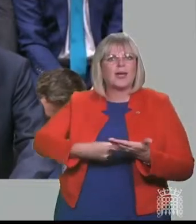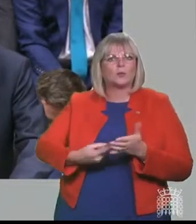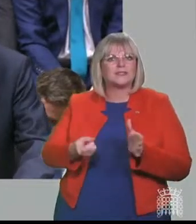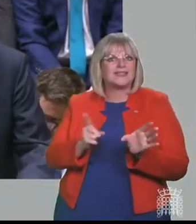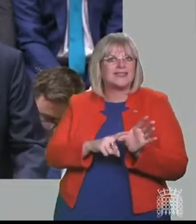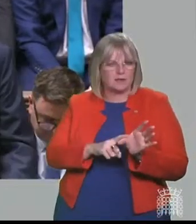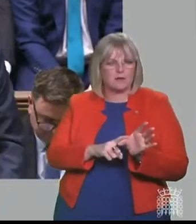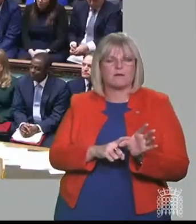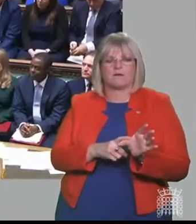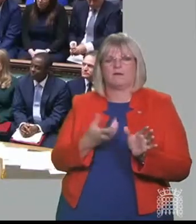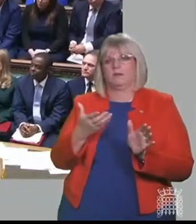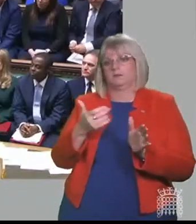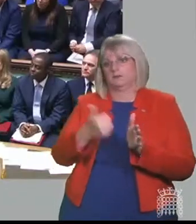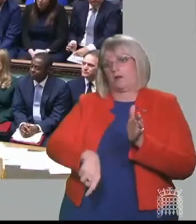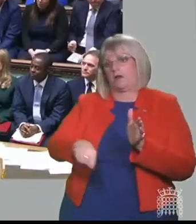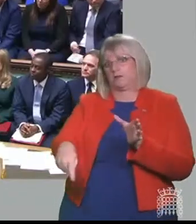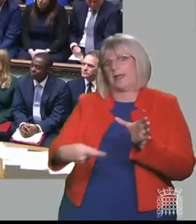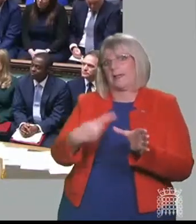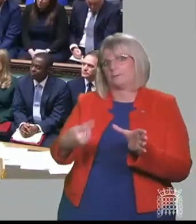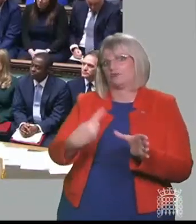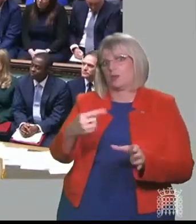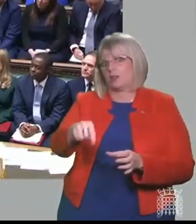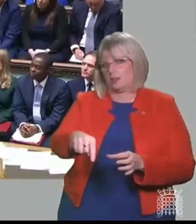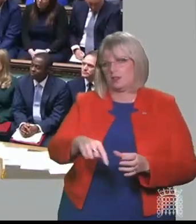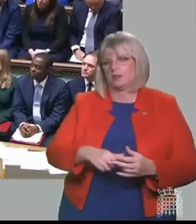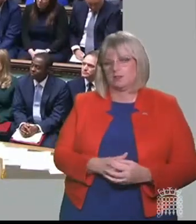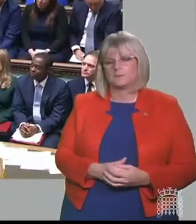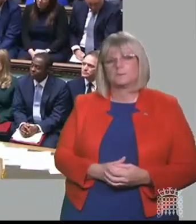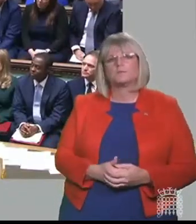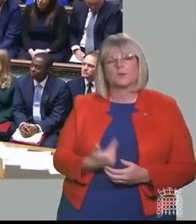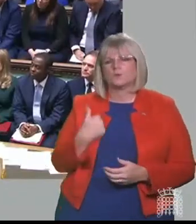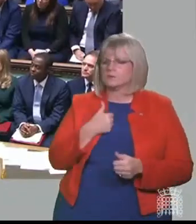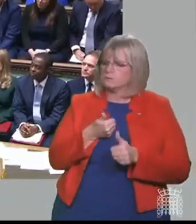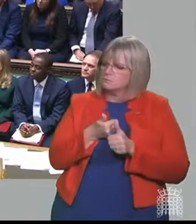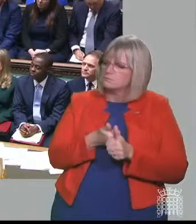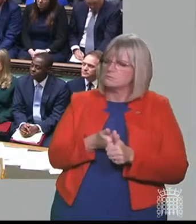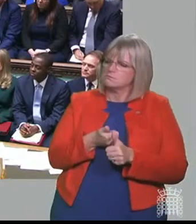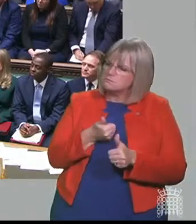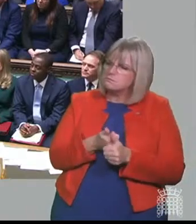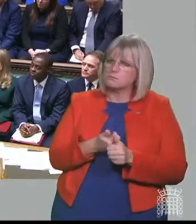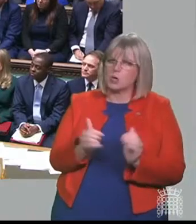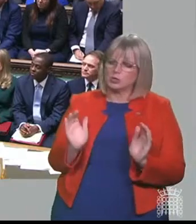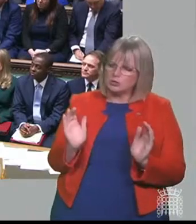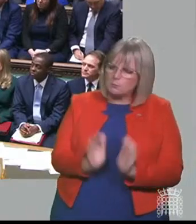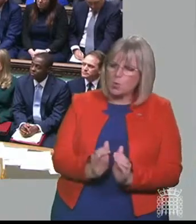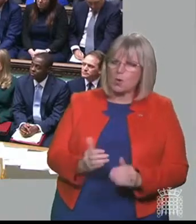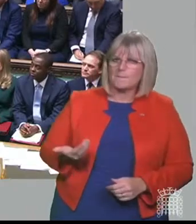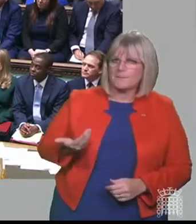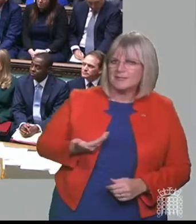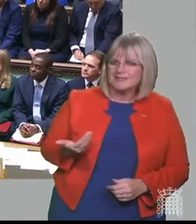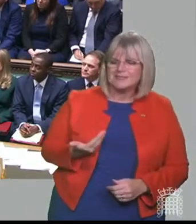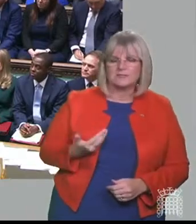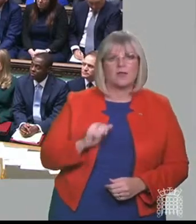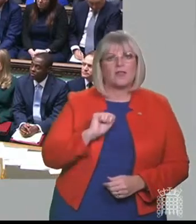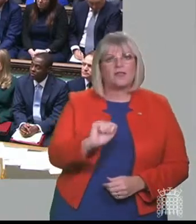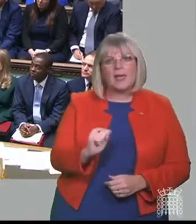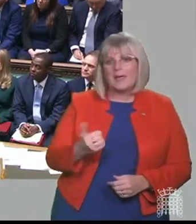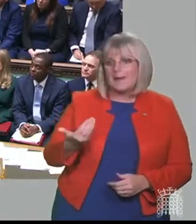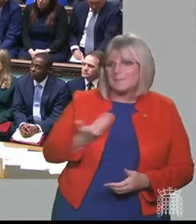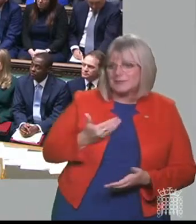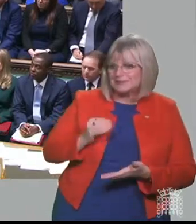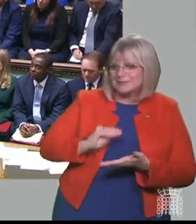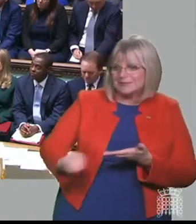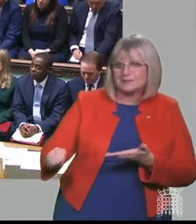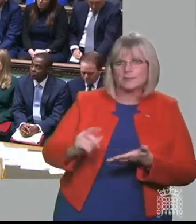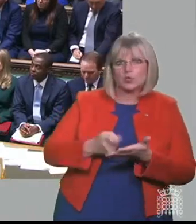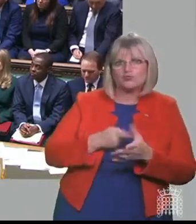April. Mr. Speaker, we're backing small business by freezing their business rates, extending retail, hospitality and leisure